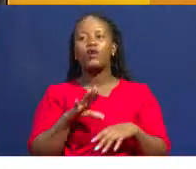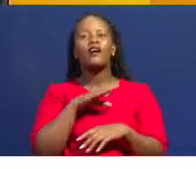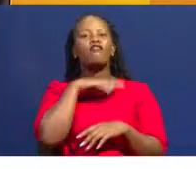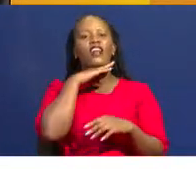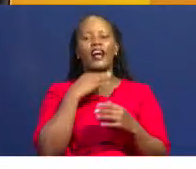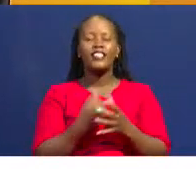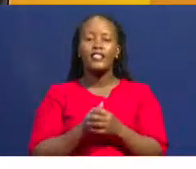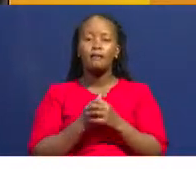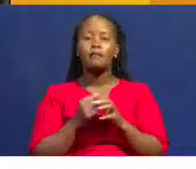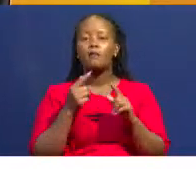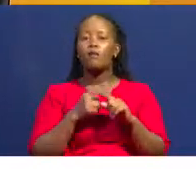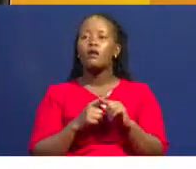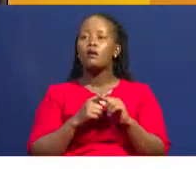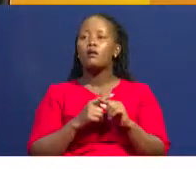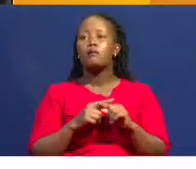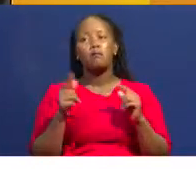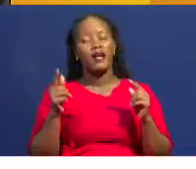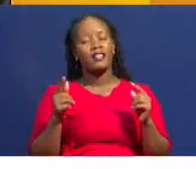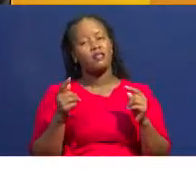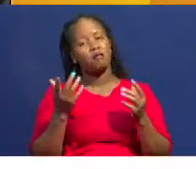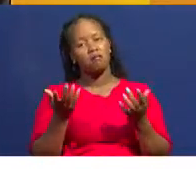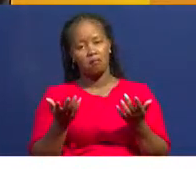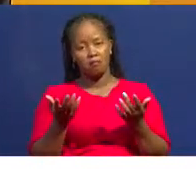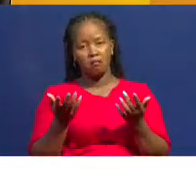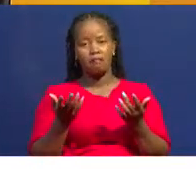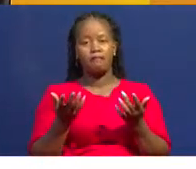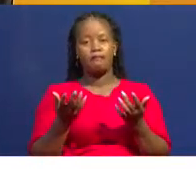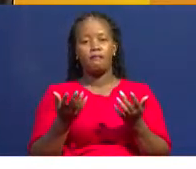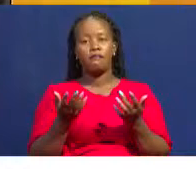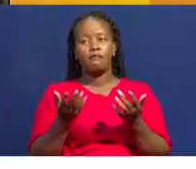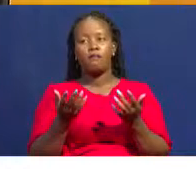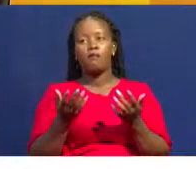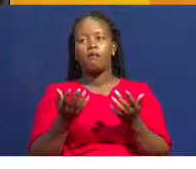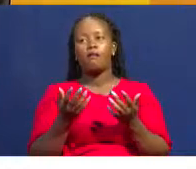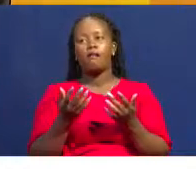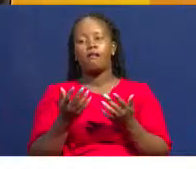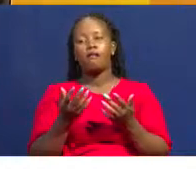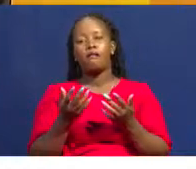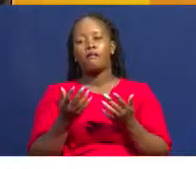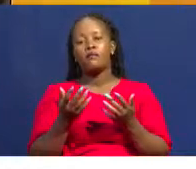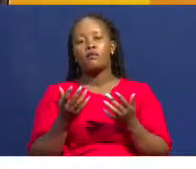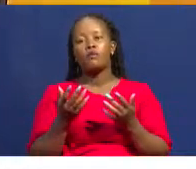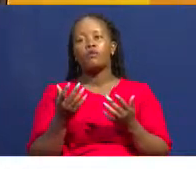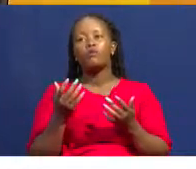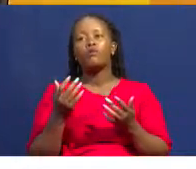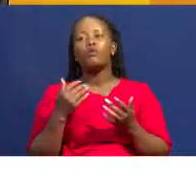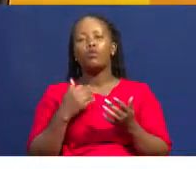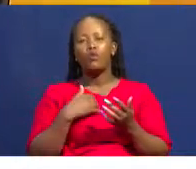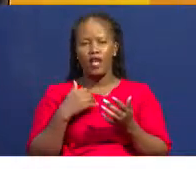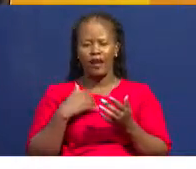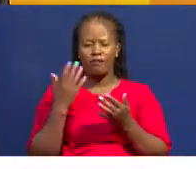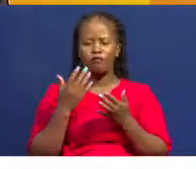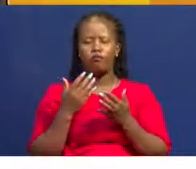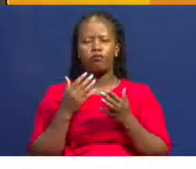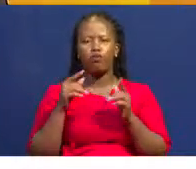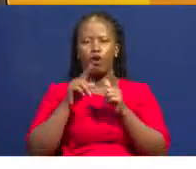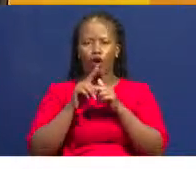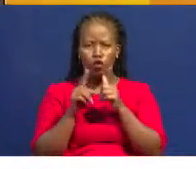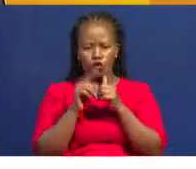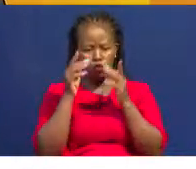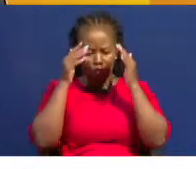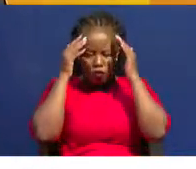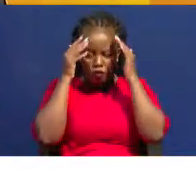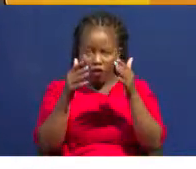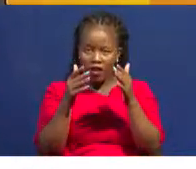you said, ideally, he's saying they go back and check